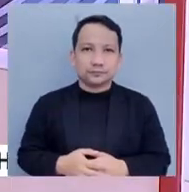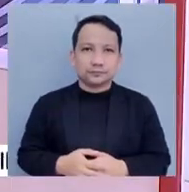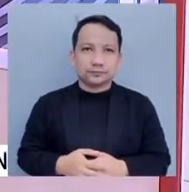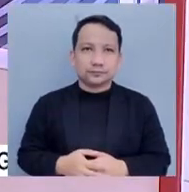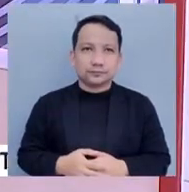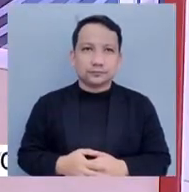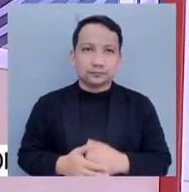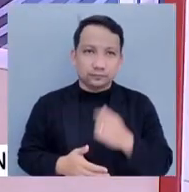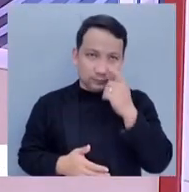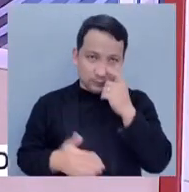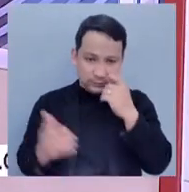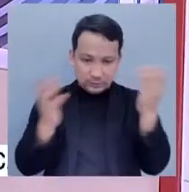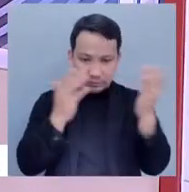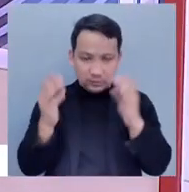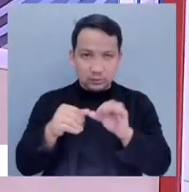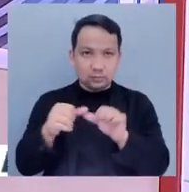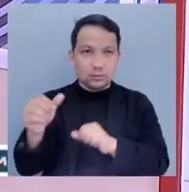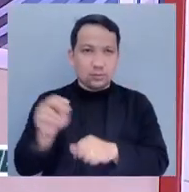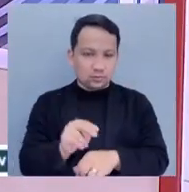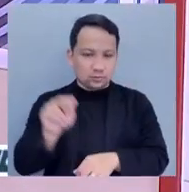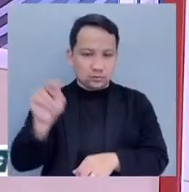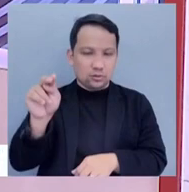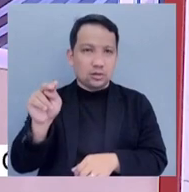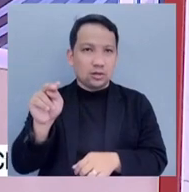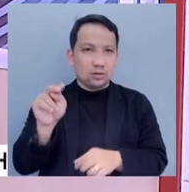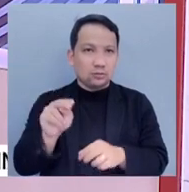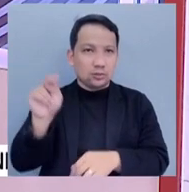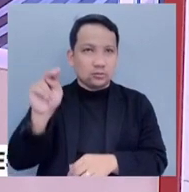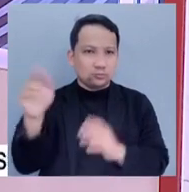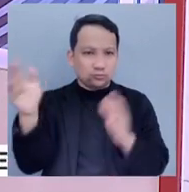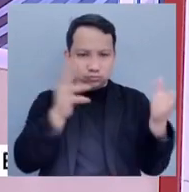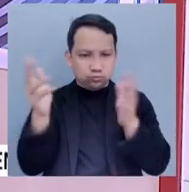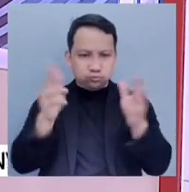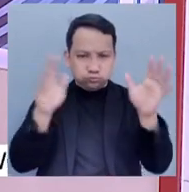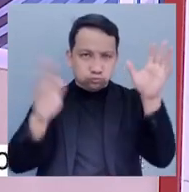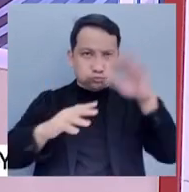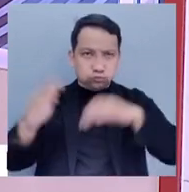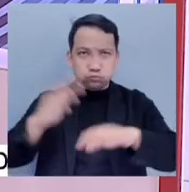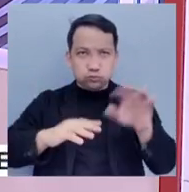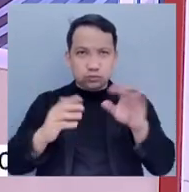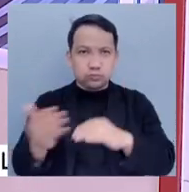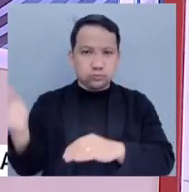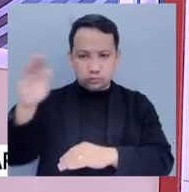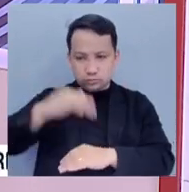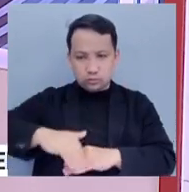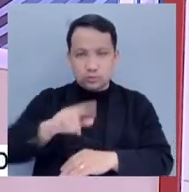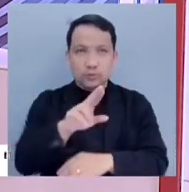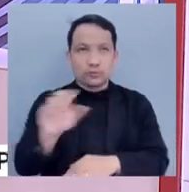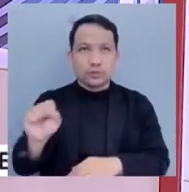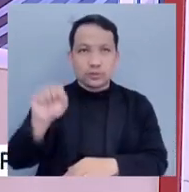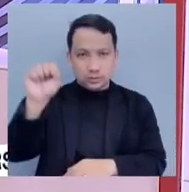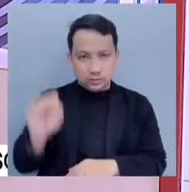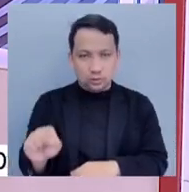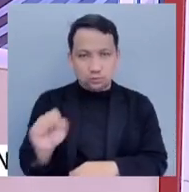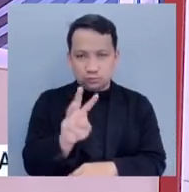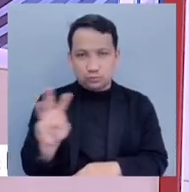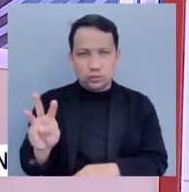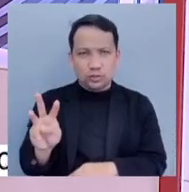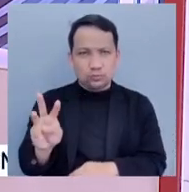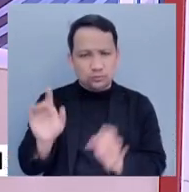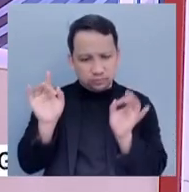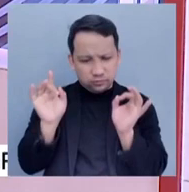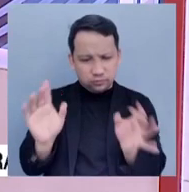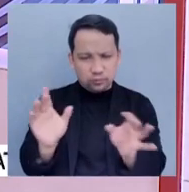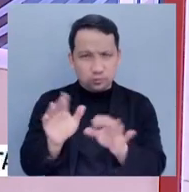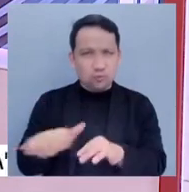Tropical Storm Hillary moves north after unleashing record-breaking downpours overnight across the U.S. Southwest. Well, the danger isn't over,